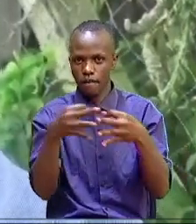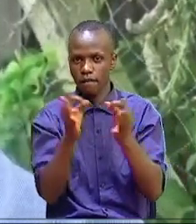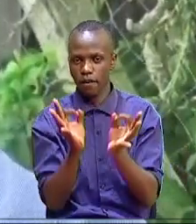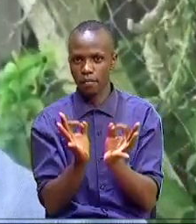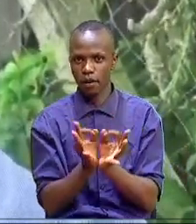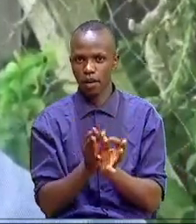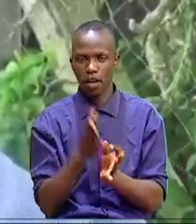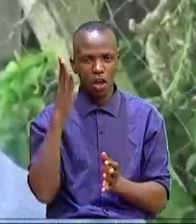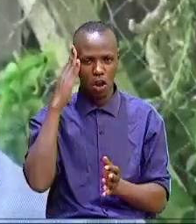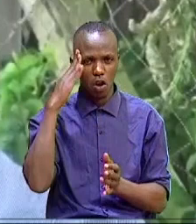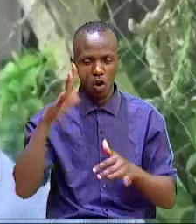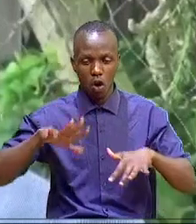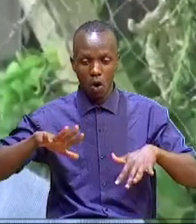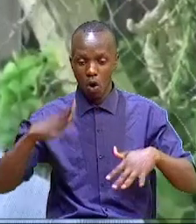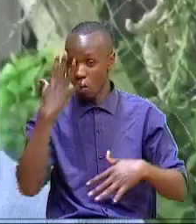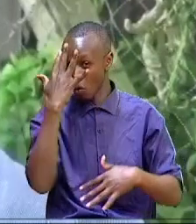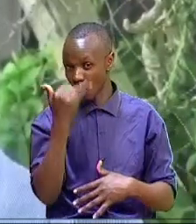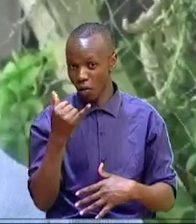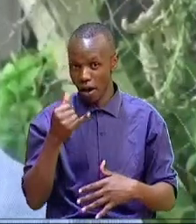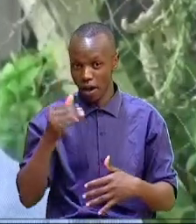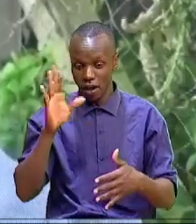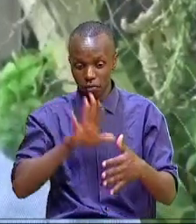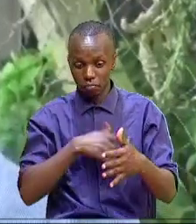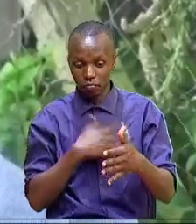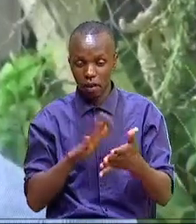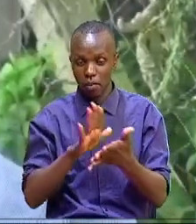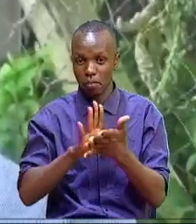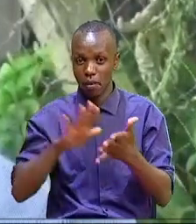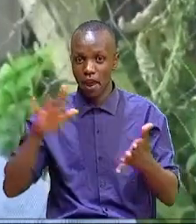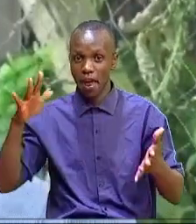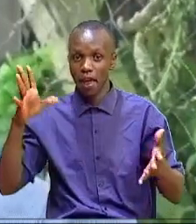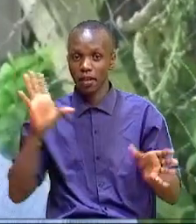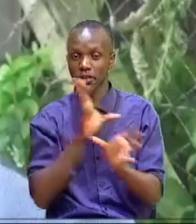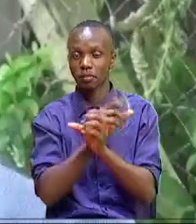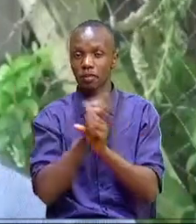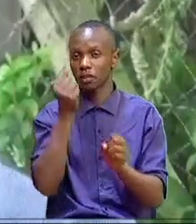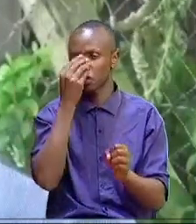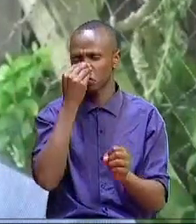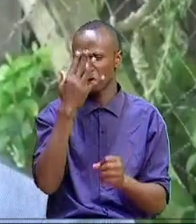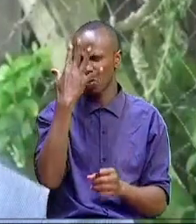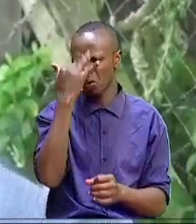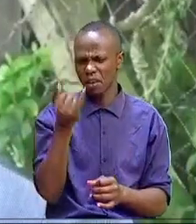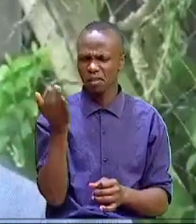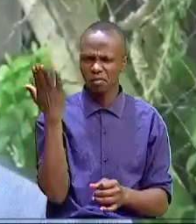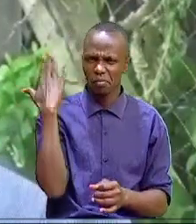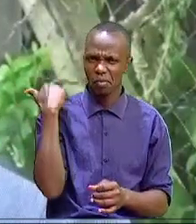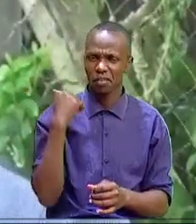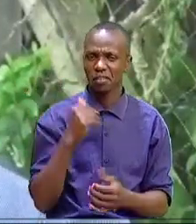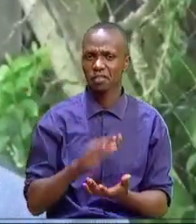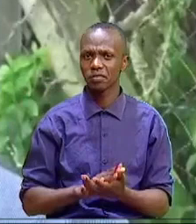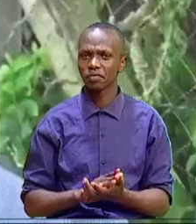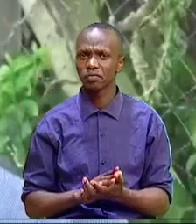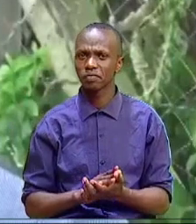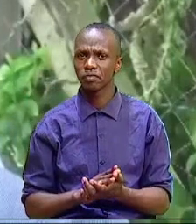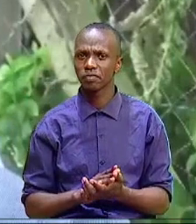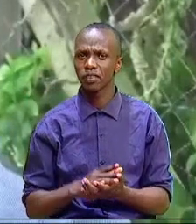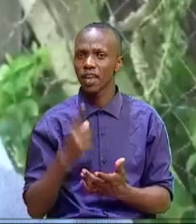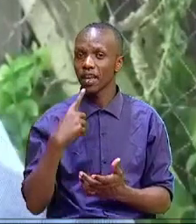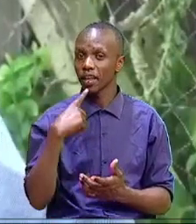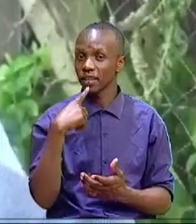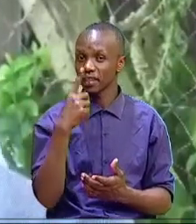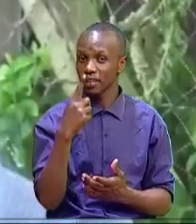know why he had sung in praise of President Ruto earlier. Wameniambia, kwa